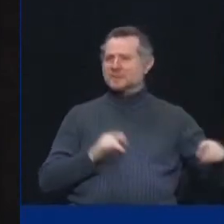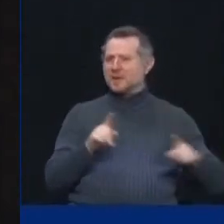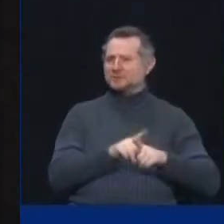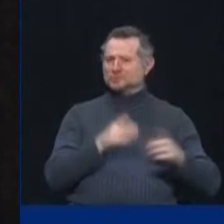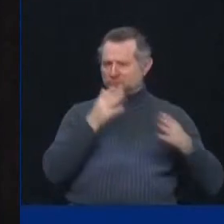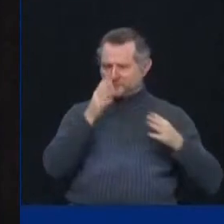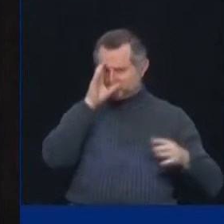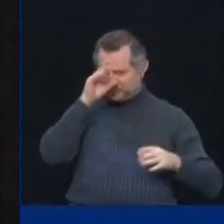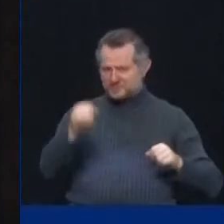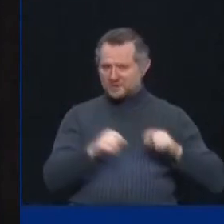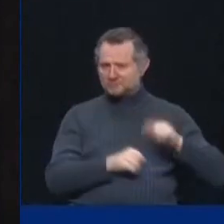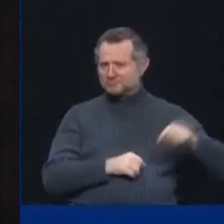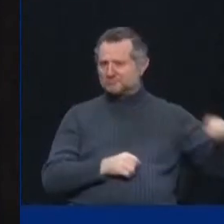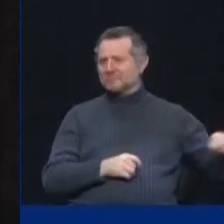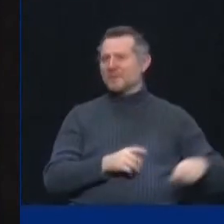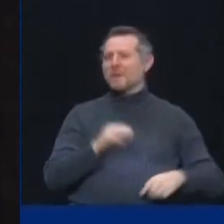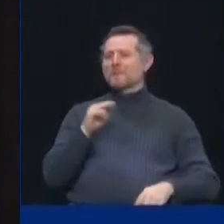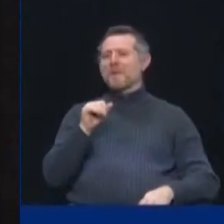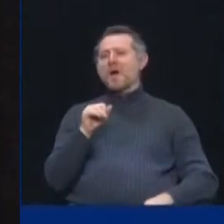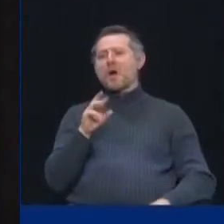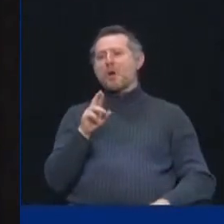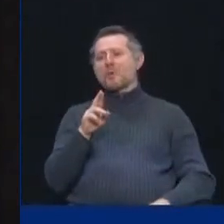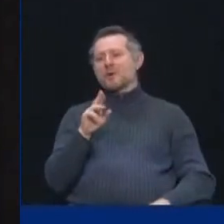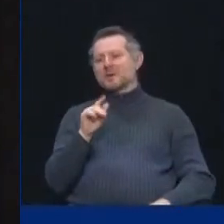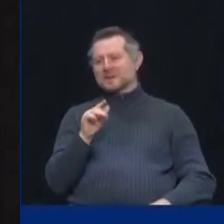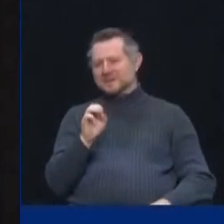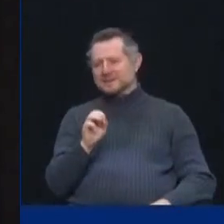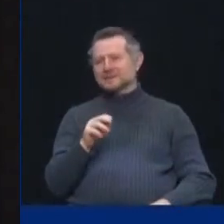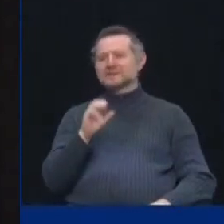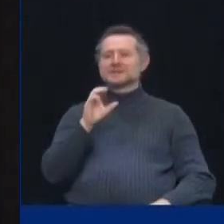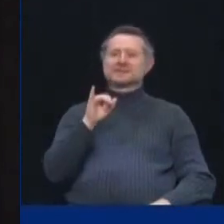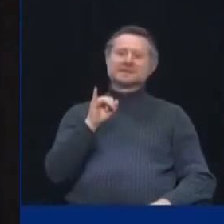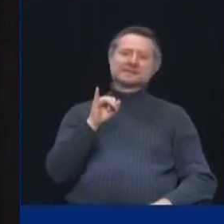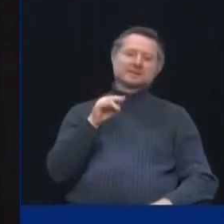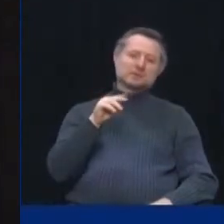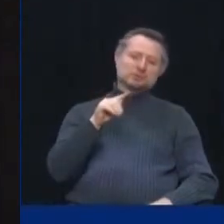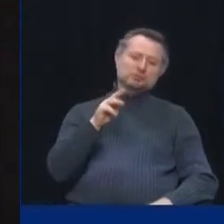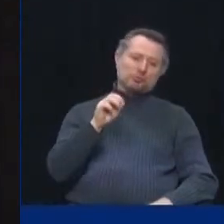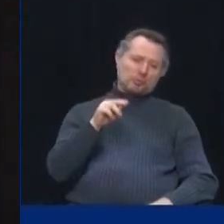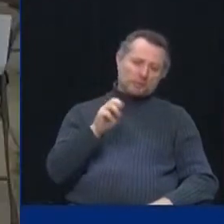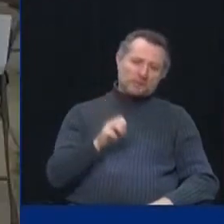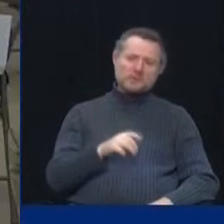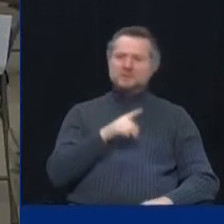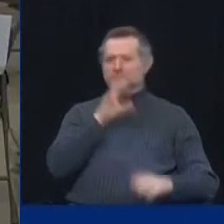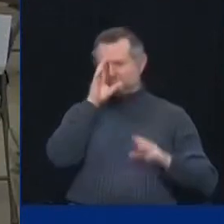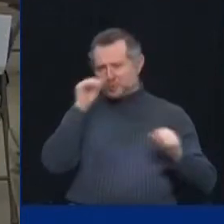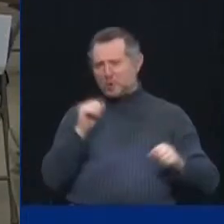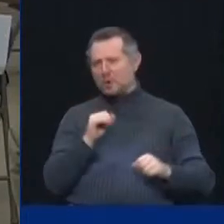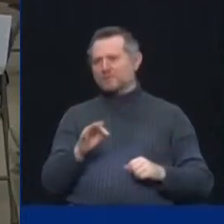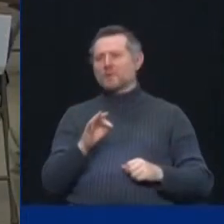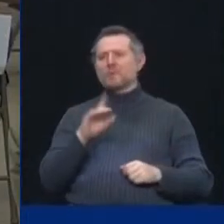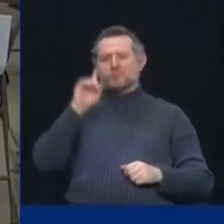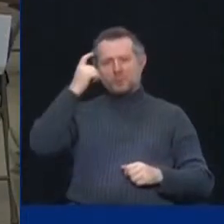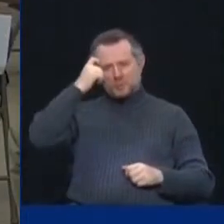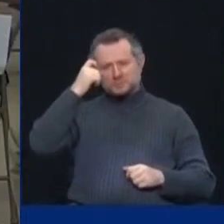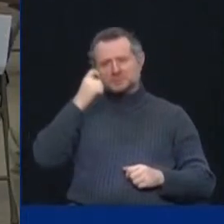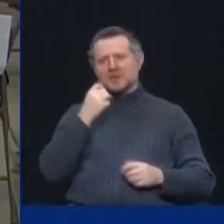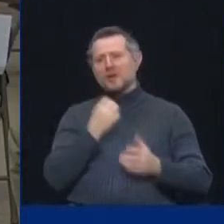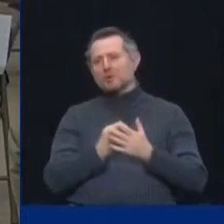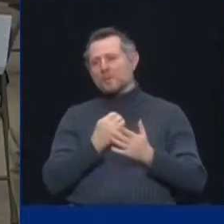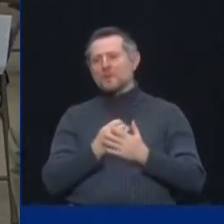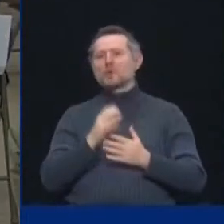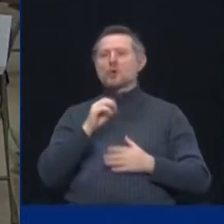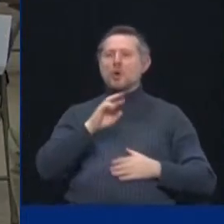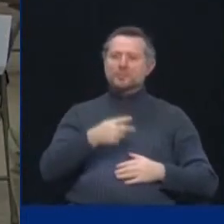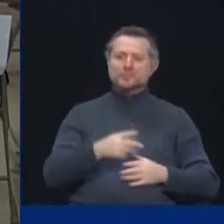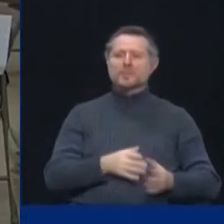by Marlene Sintron, the president of the Bronx Overall Economic Development Corporation, Governor. We have Lula